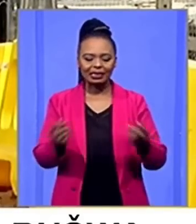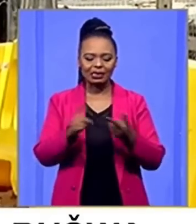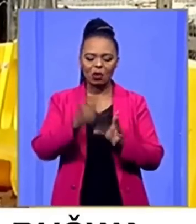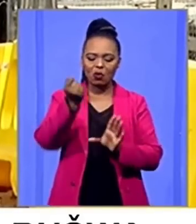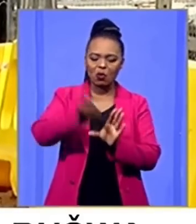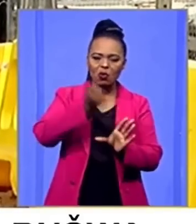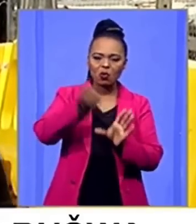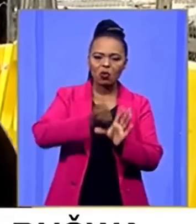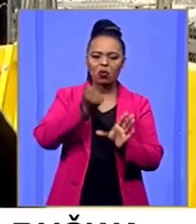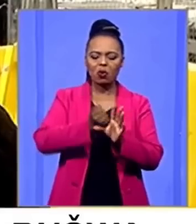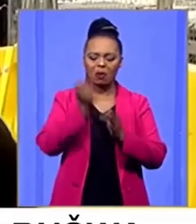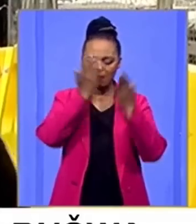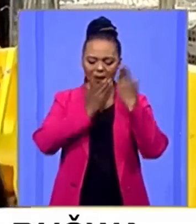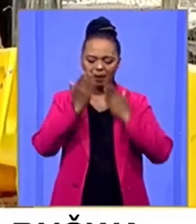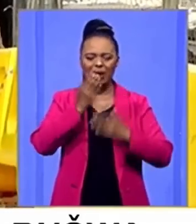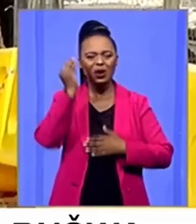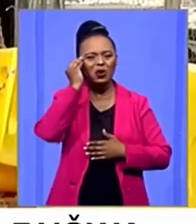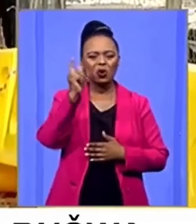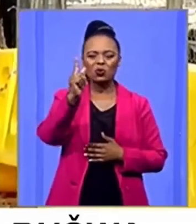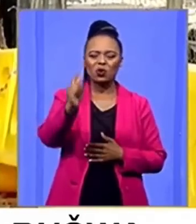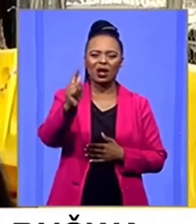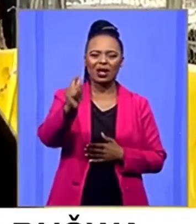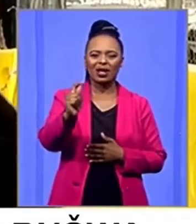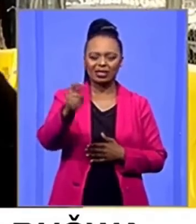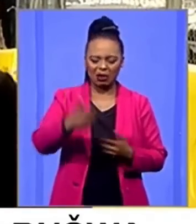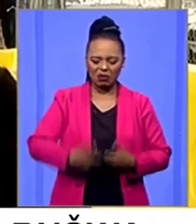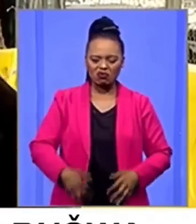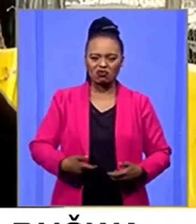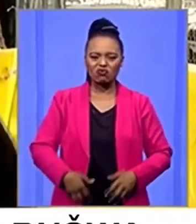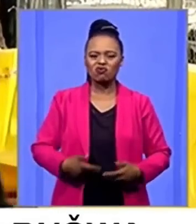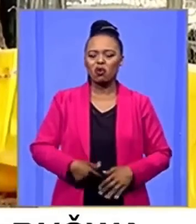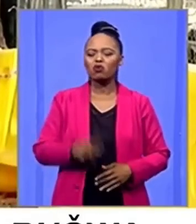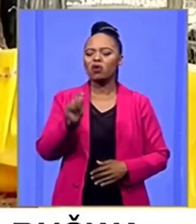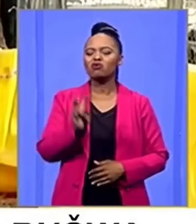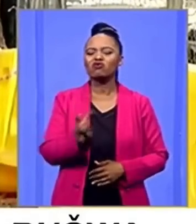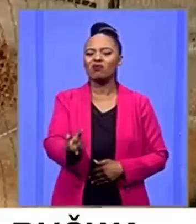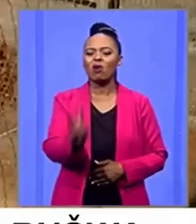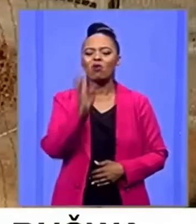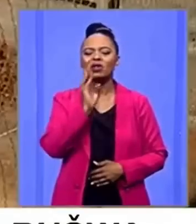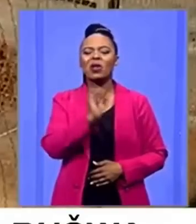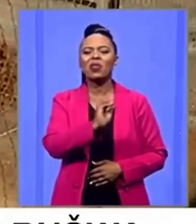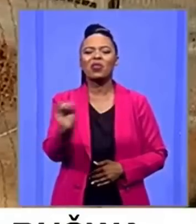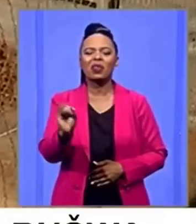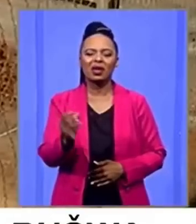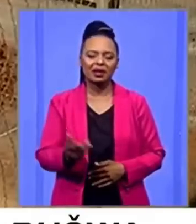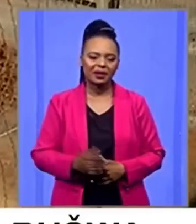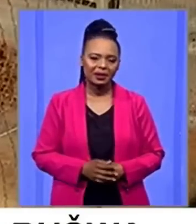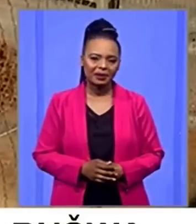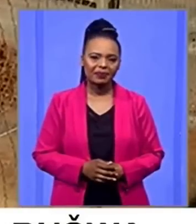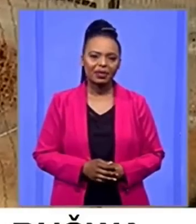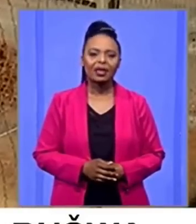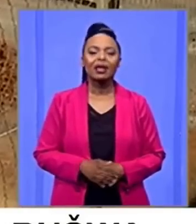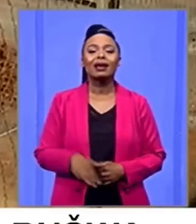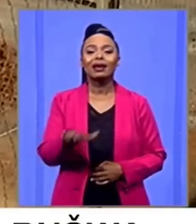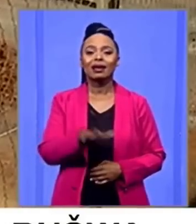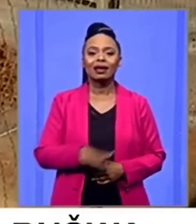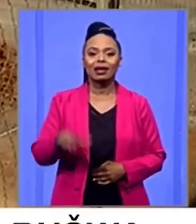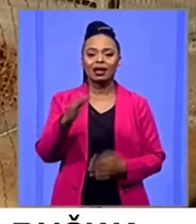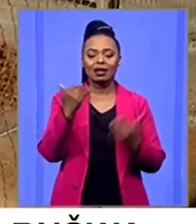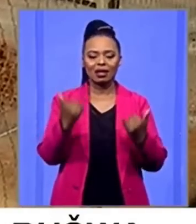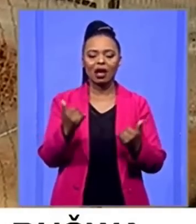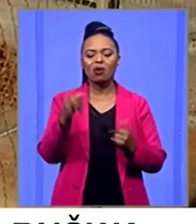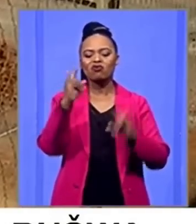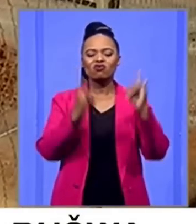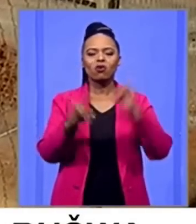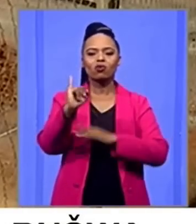most toilets, sometimes people, they're opening stomach, so how can they go to toilet without water? Toropo ya Johannesburg e tsweletse go baakanya